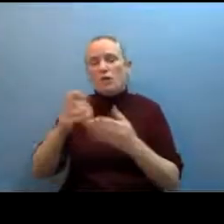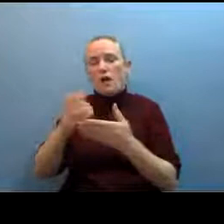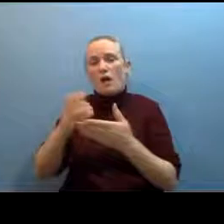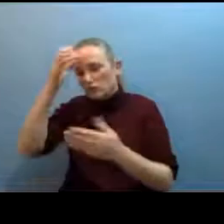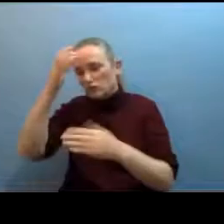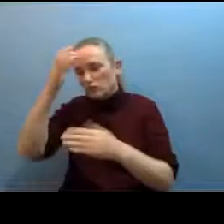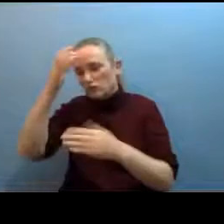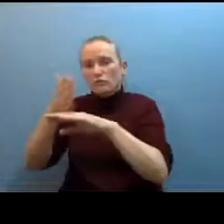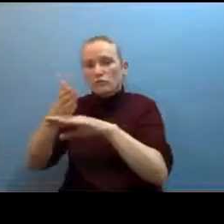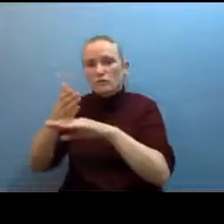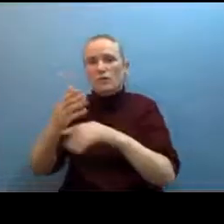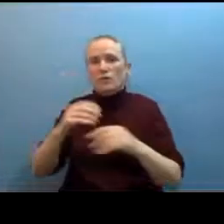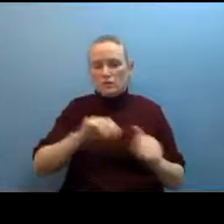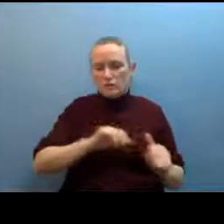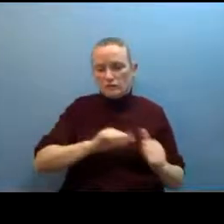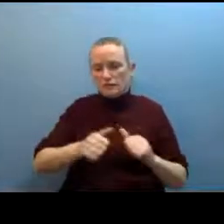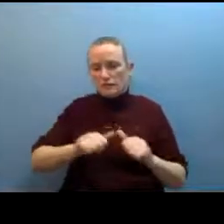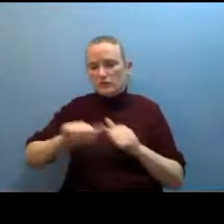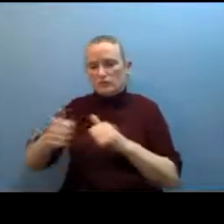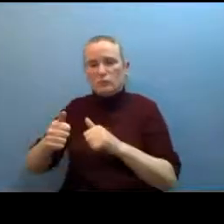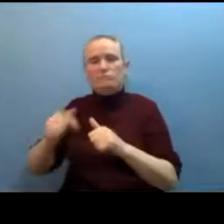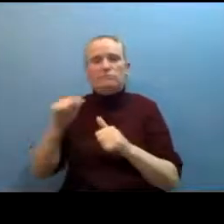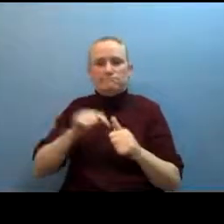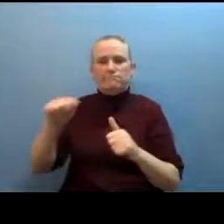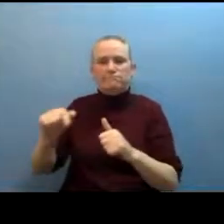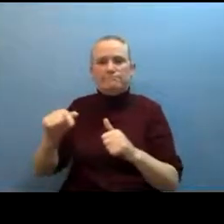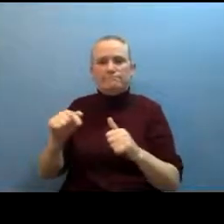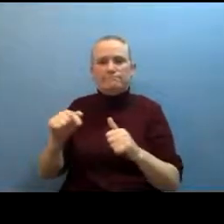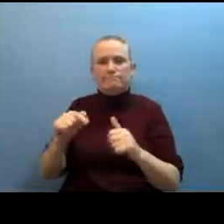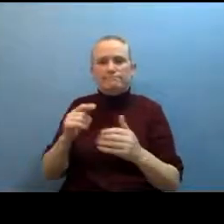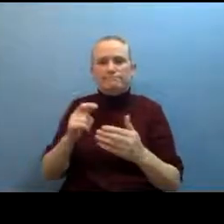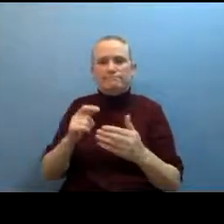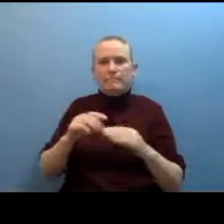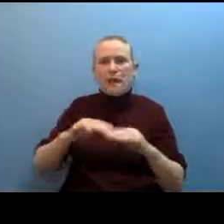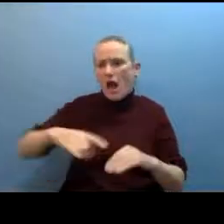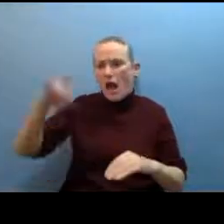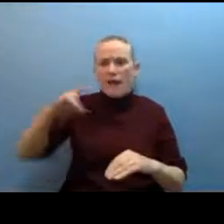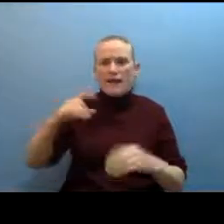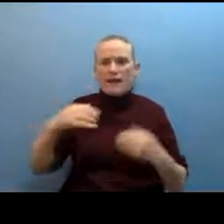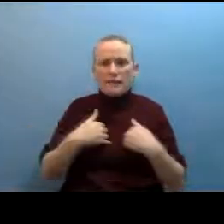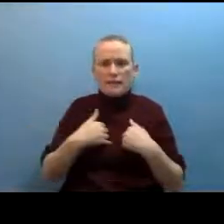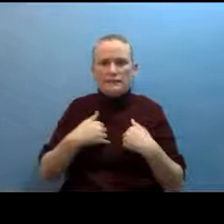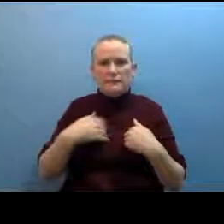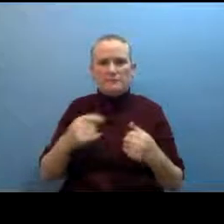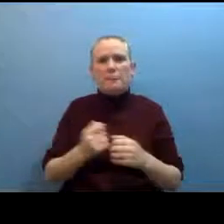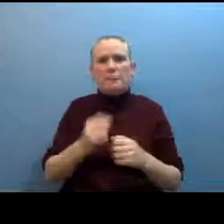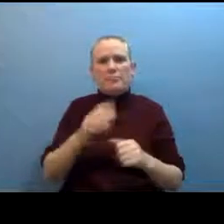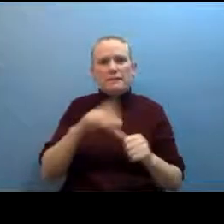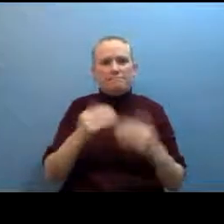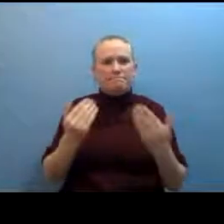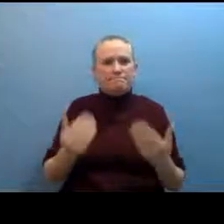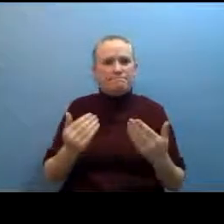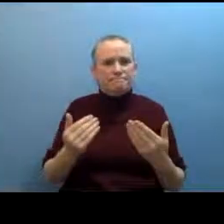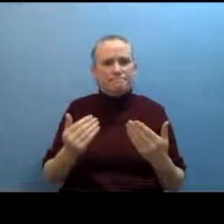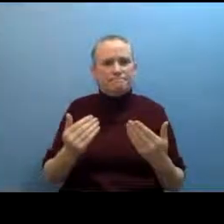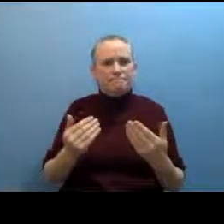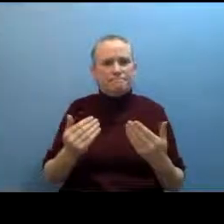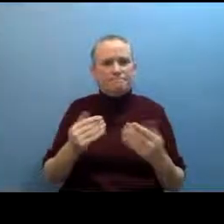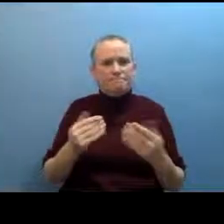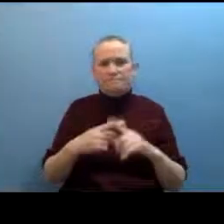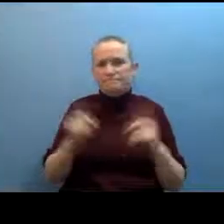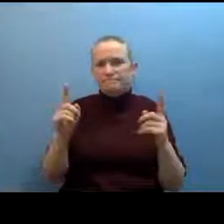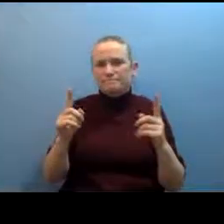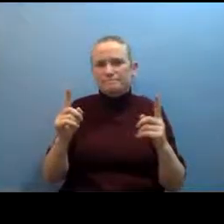is. There are always going to be times that, you know, anxiety is going to be high. But I think particularly now that transition is so different, and